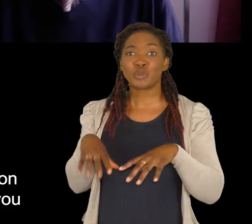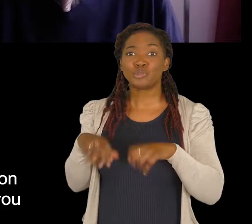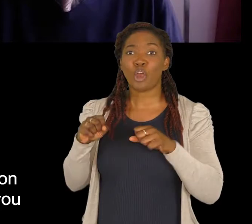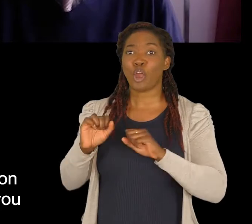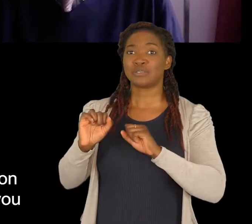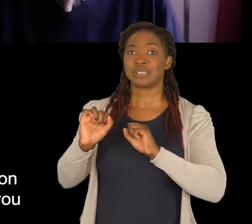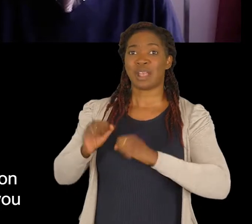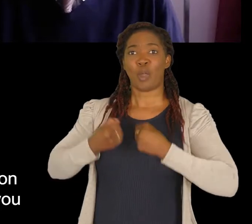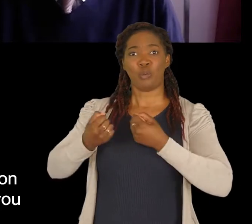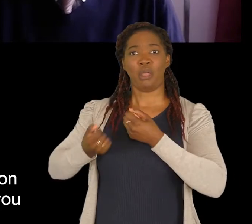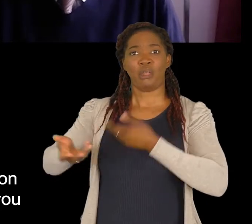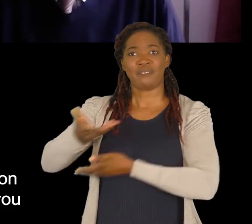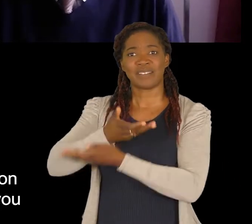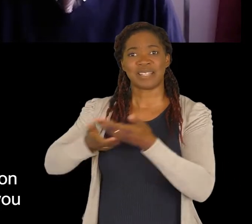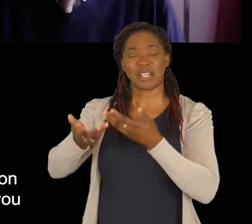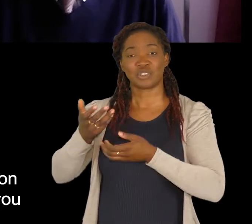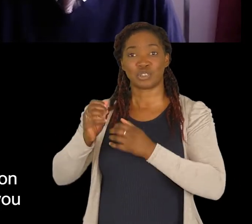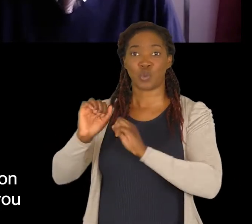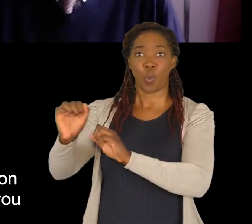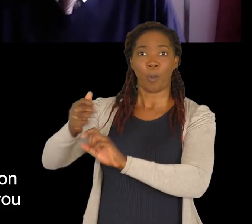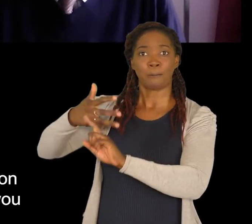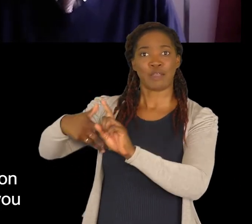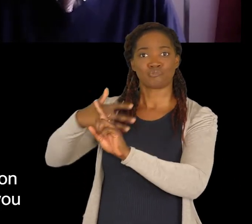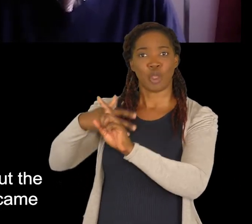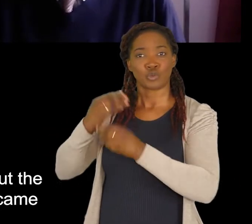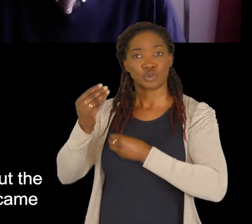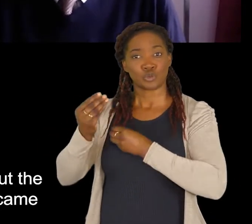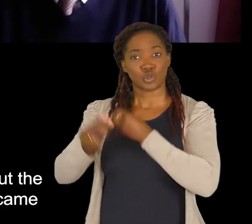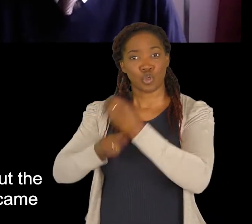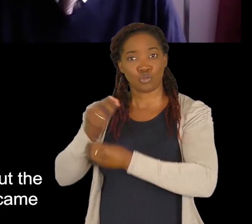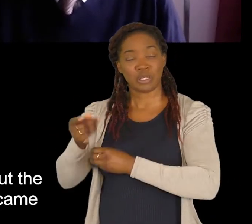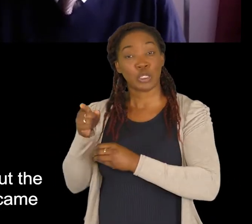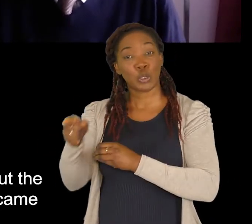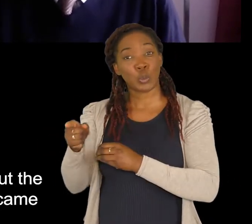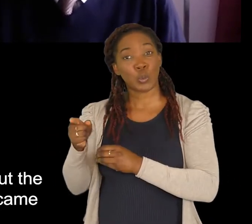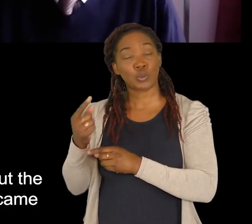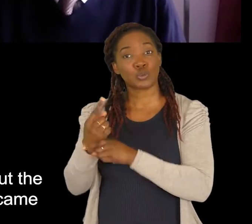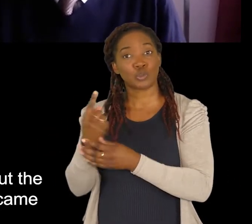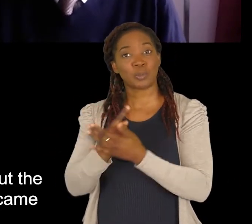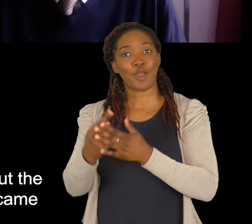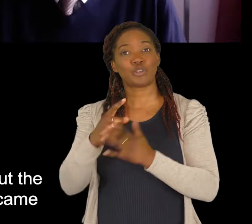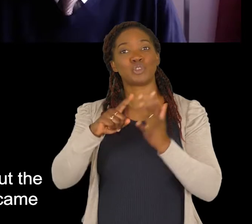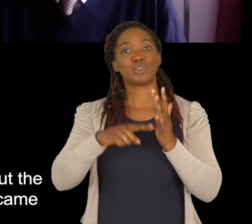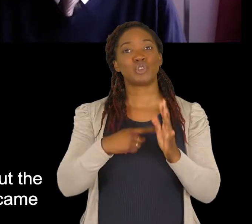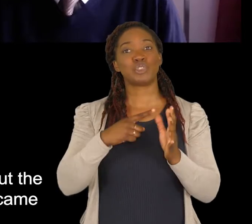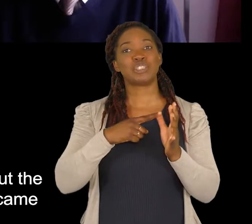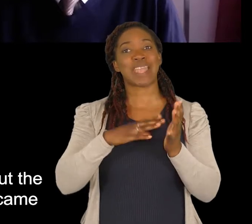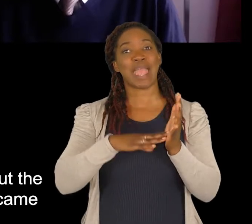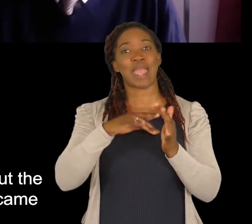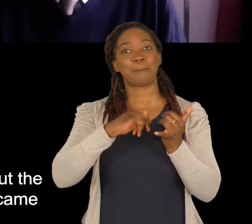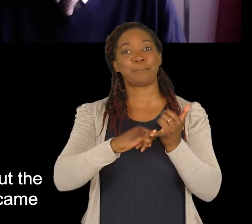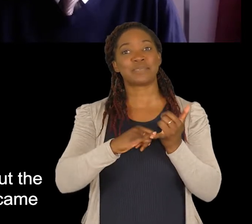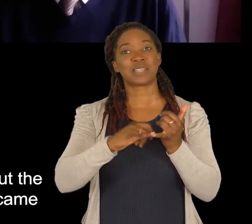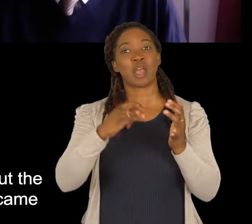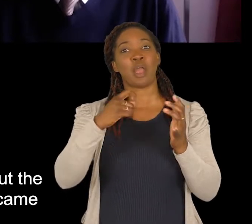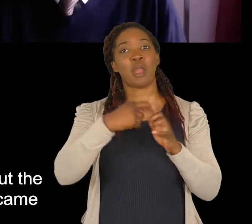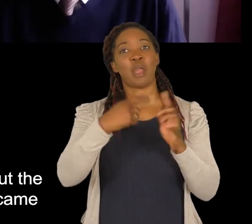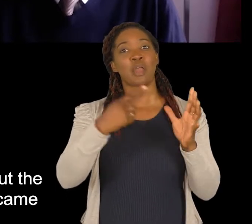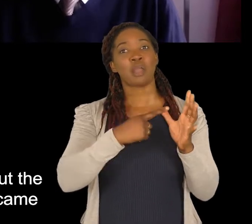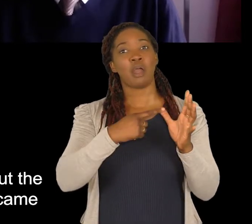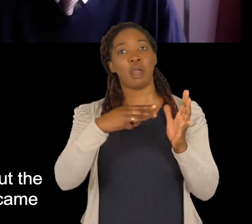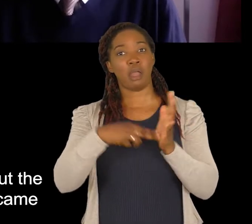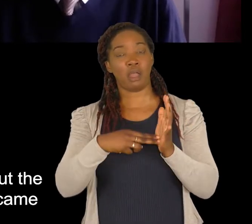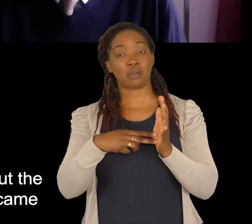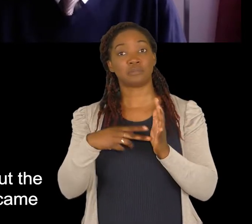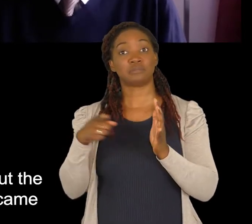off having our conversation and I asked you to share your backstory, you talked about James Caan. You talked about the fact that he saw